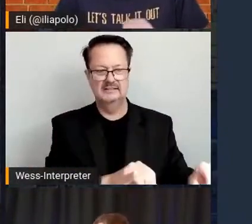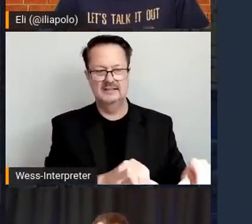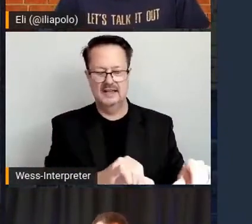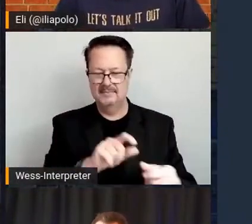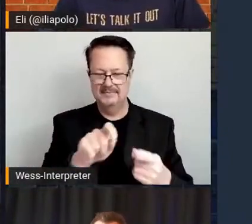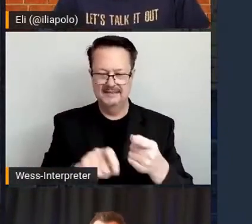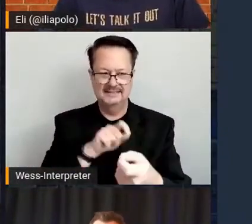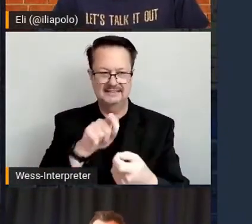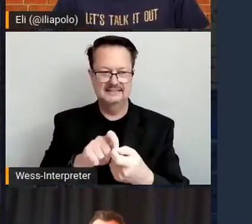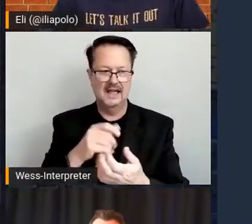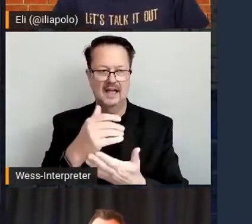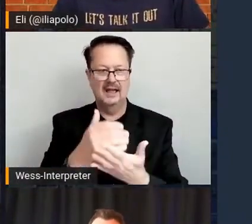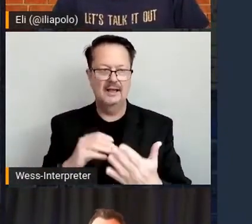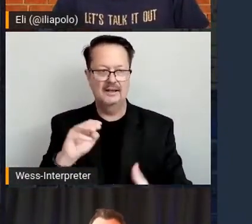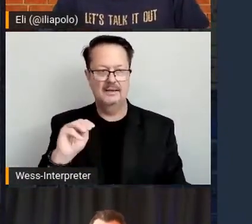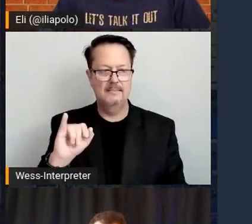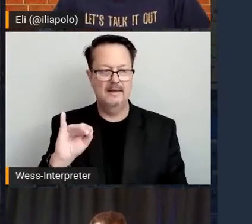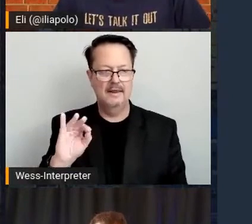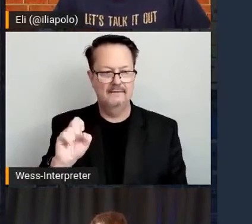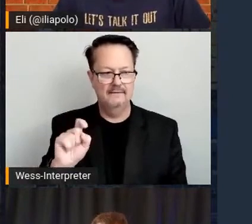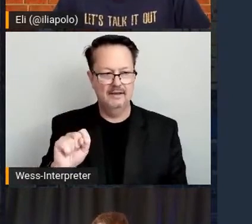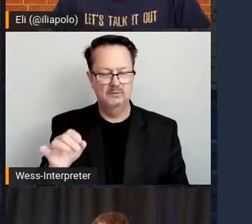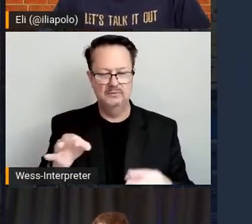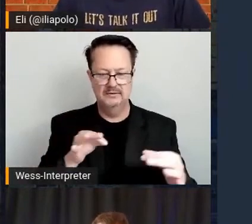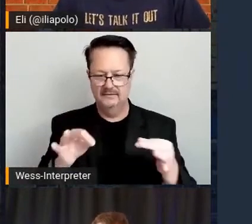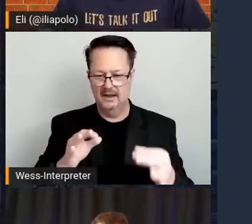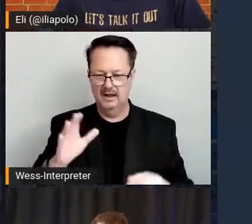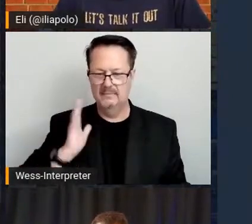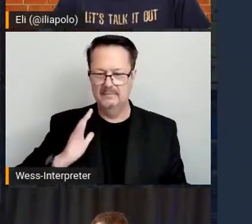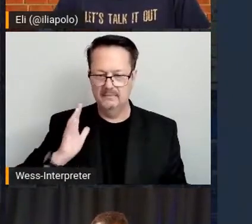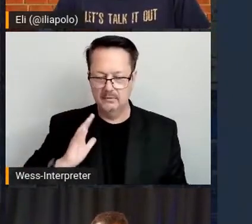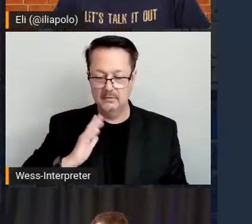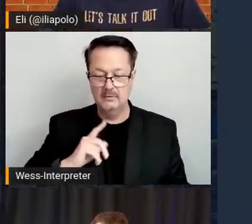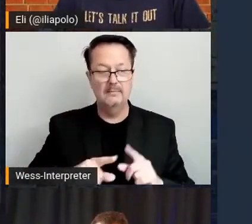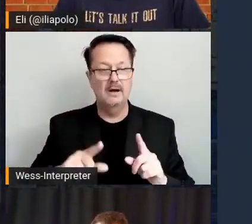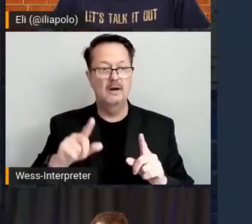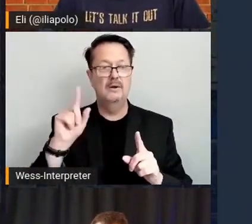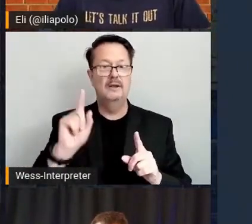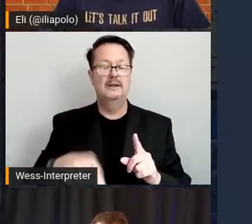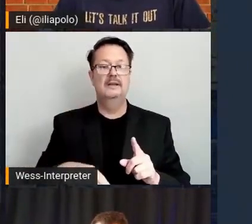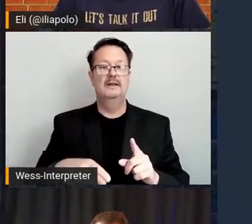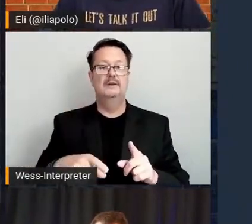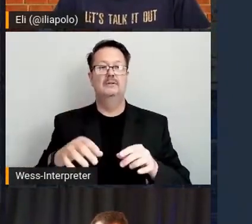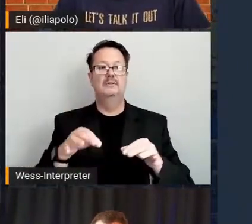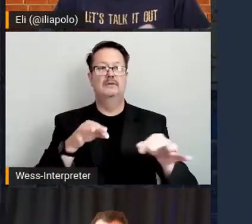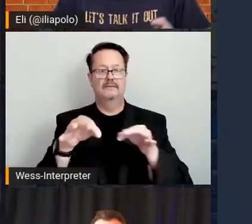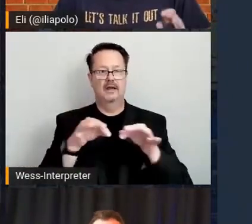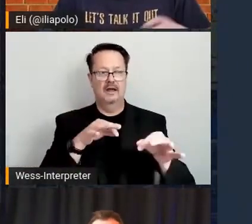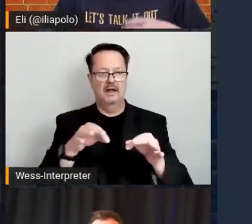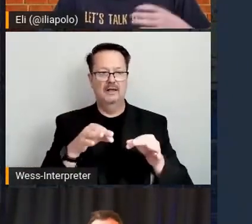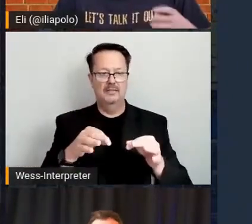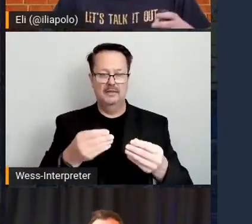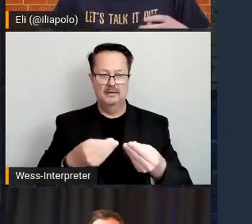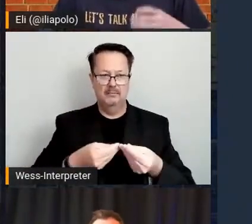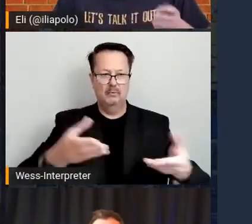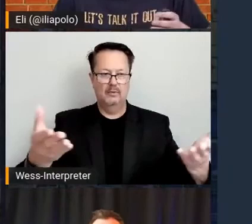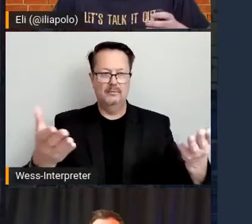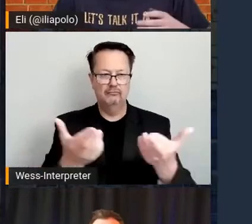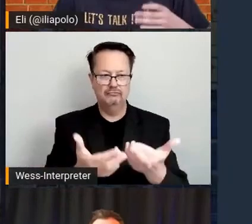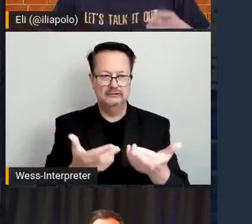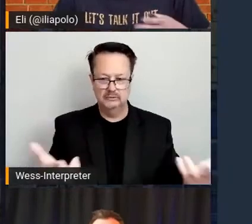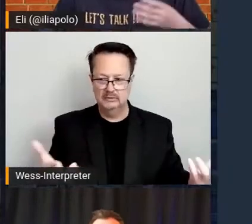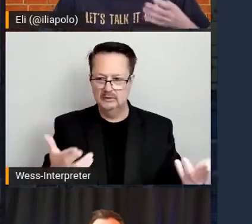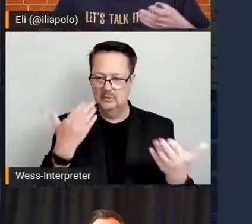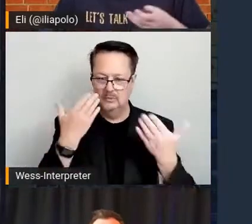exact manifest that we defined before, but all we need to do here is we define a deployment resource. We don't necessarily know how